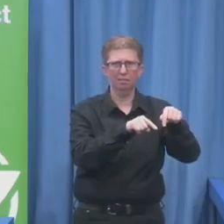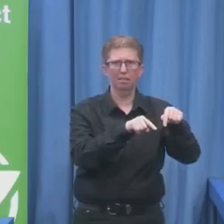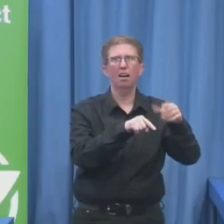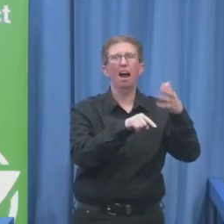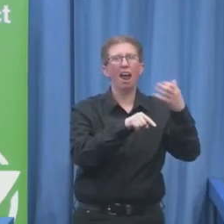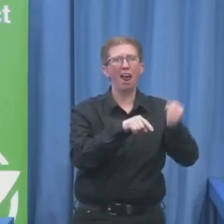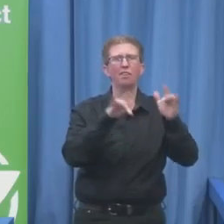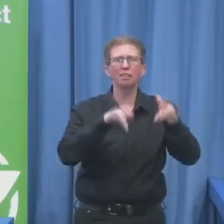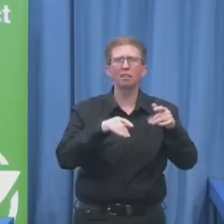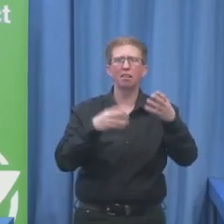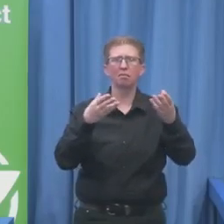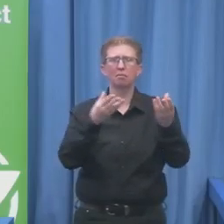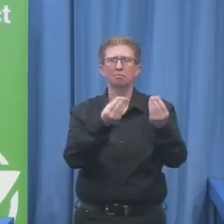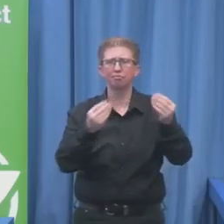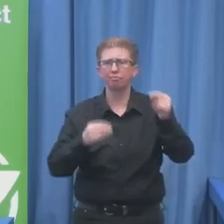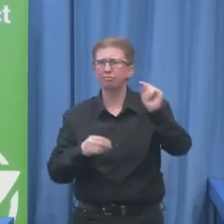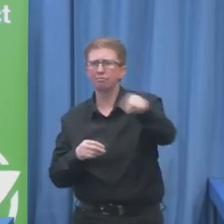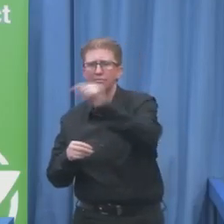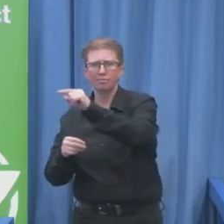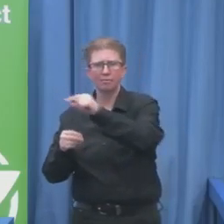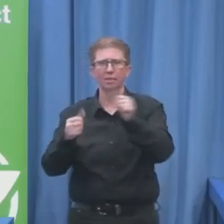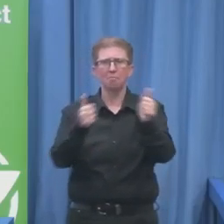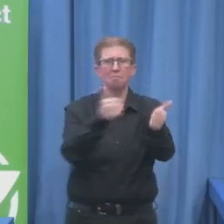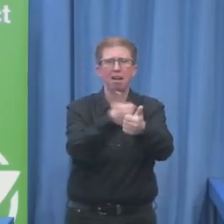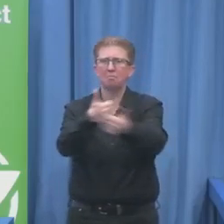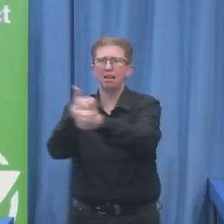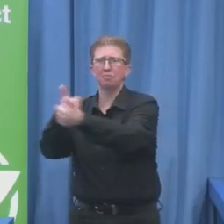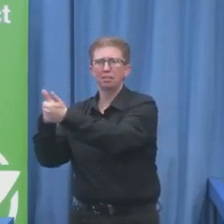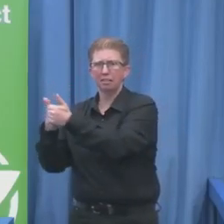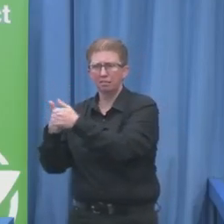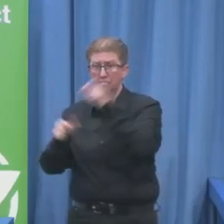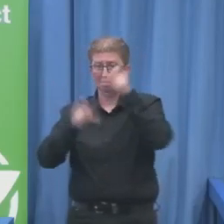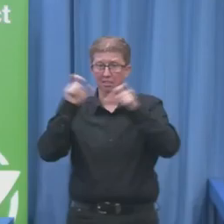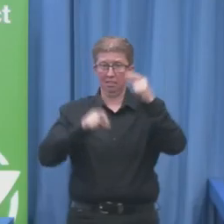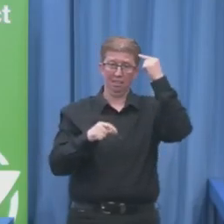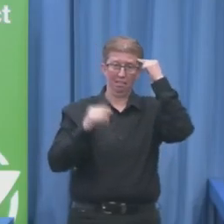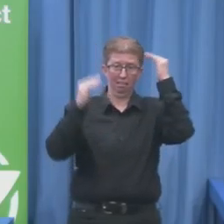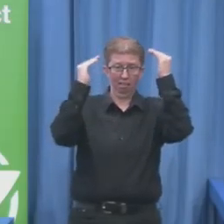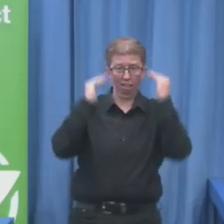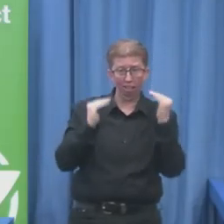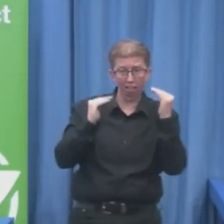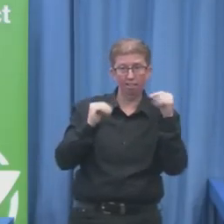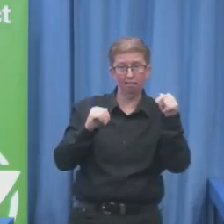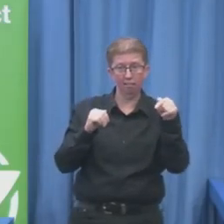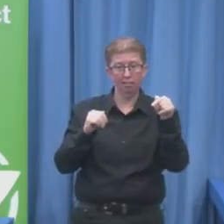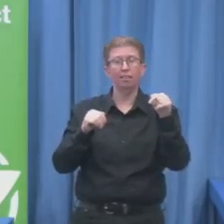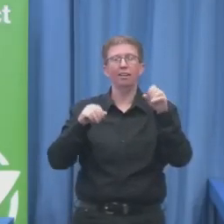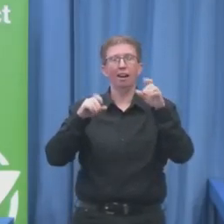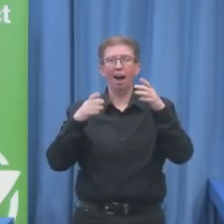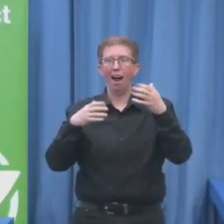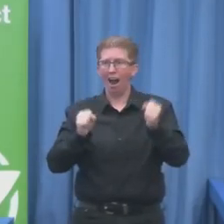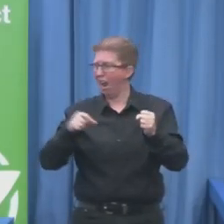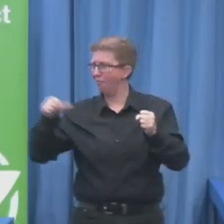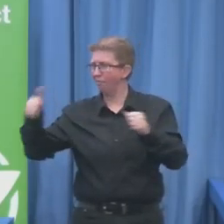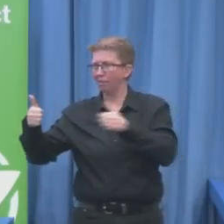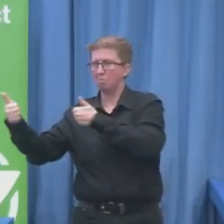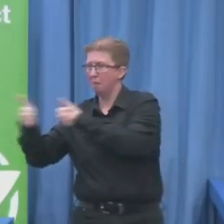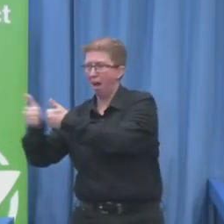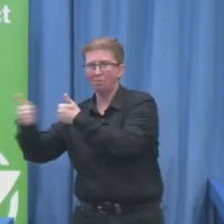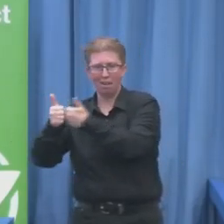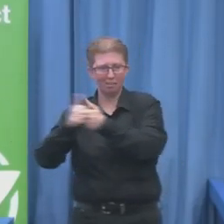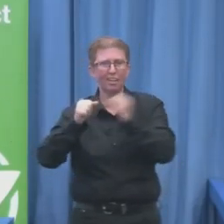with intellectual disabilities. If we initially started just to cover the cost